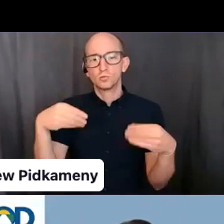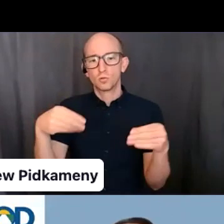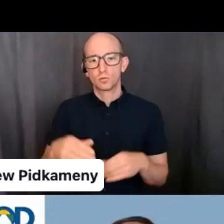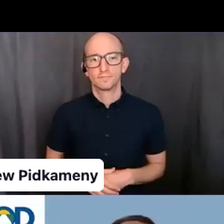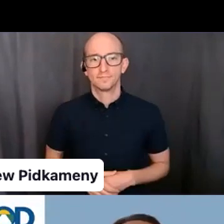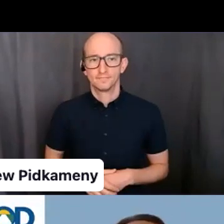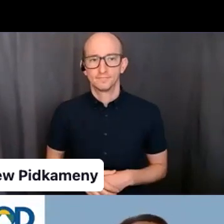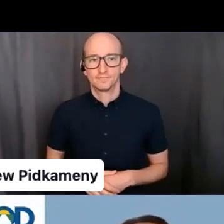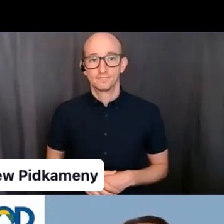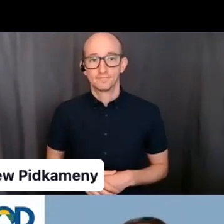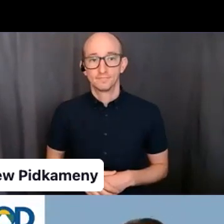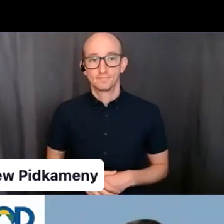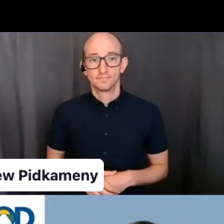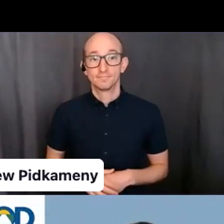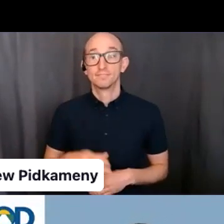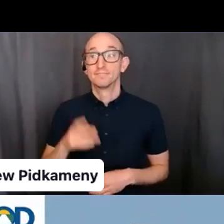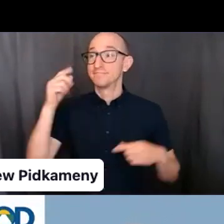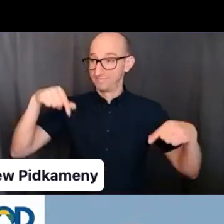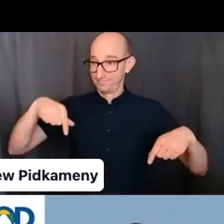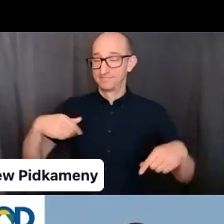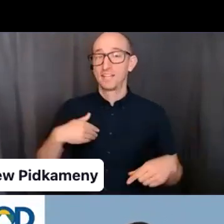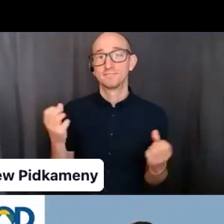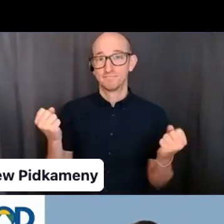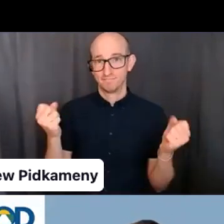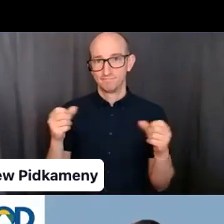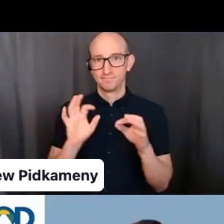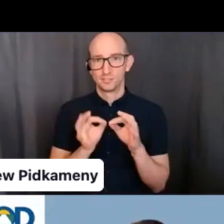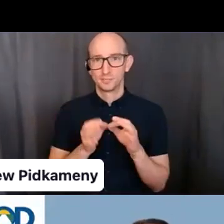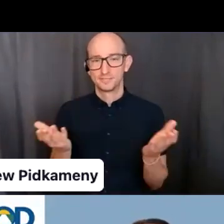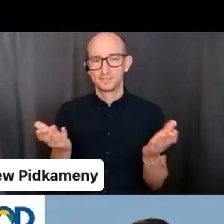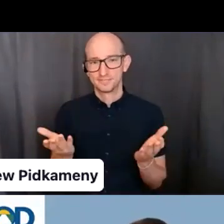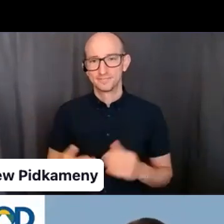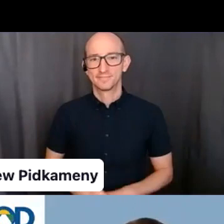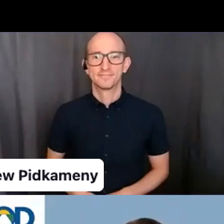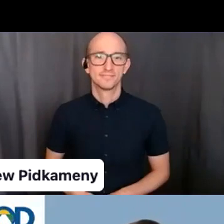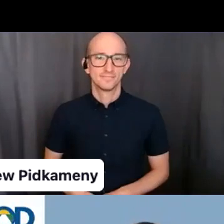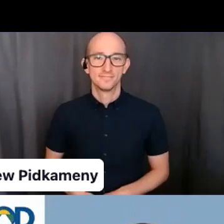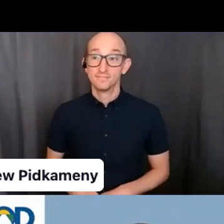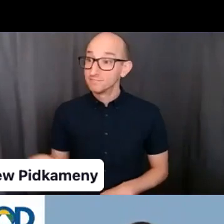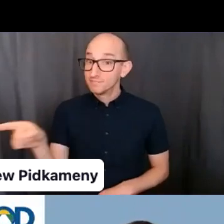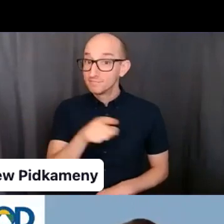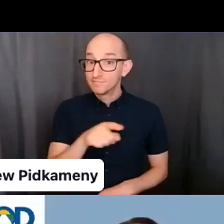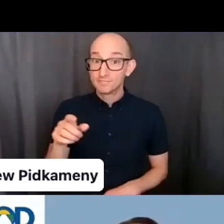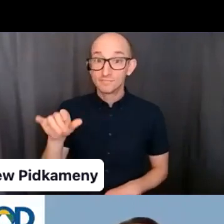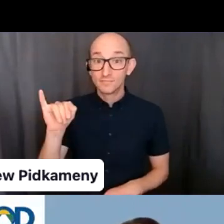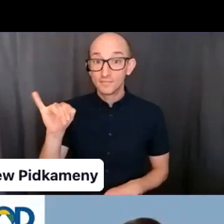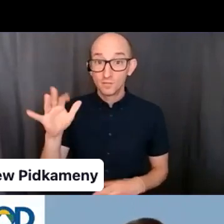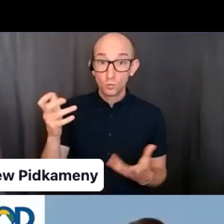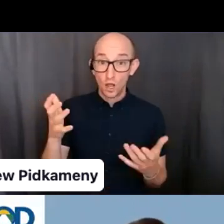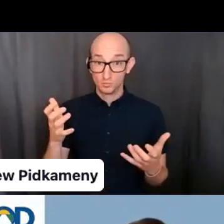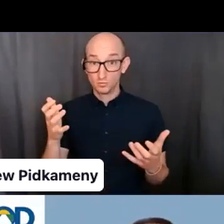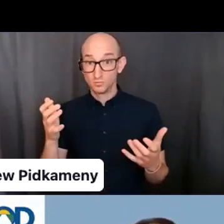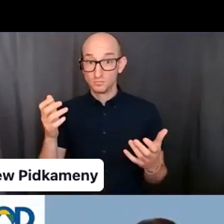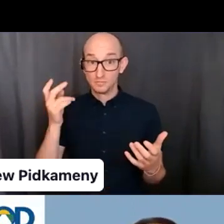we've got American Sign Language interpreters here. If you want to make the ASL